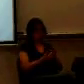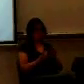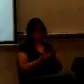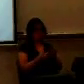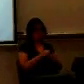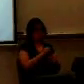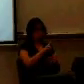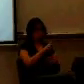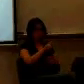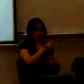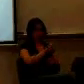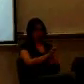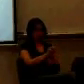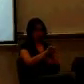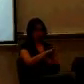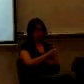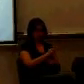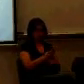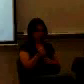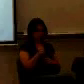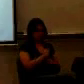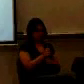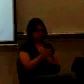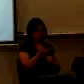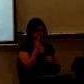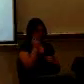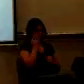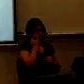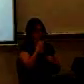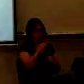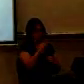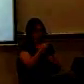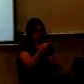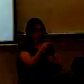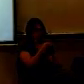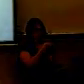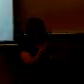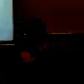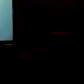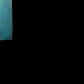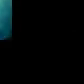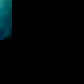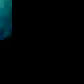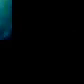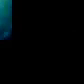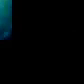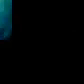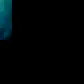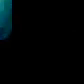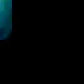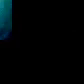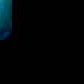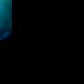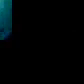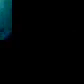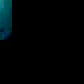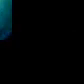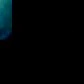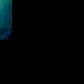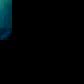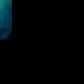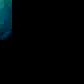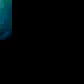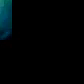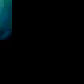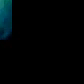down in sulfuric acid to get rid of everything else and see if there's diatoms inside of there. Yeah. And so they've used this to show